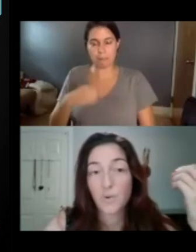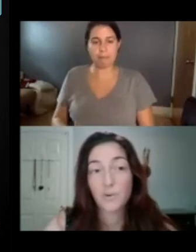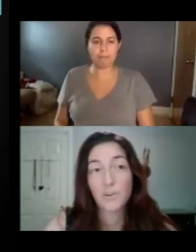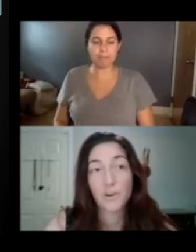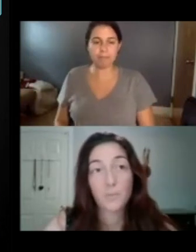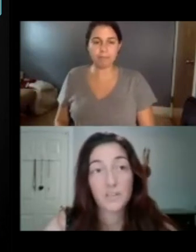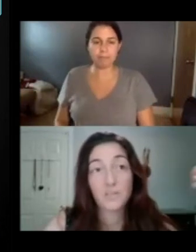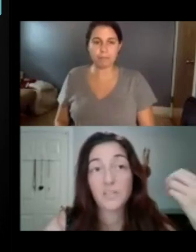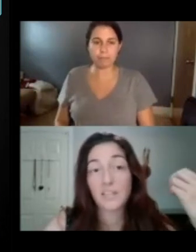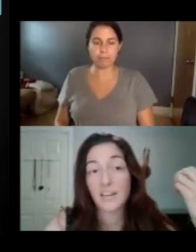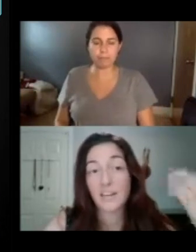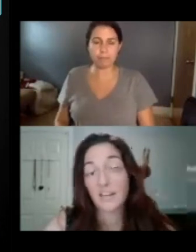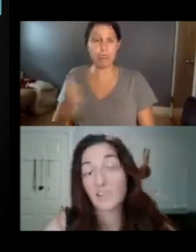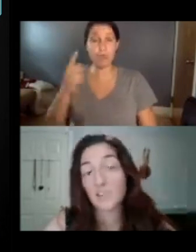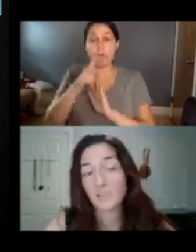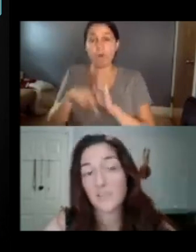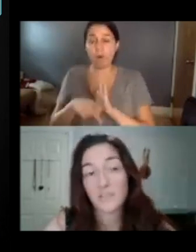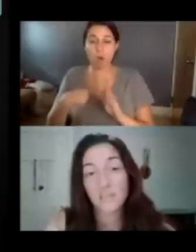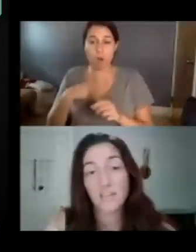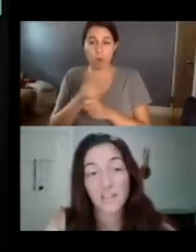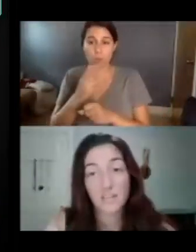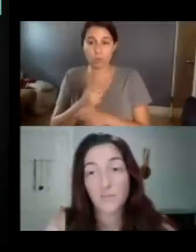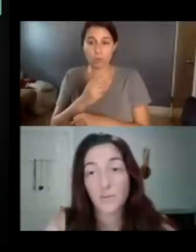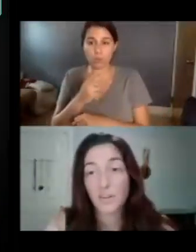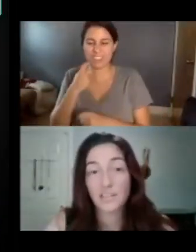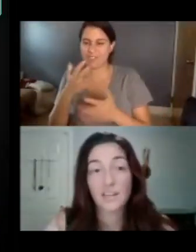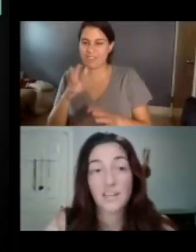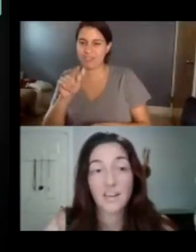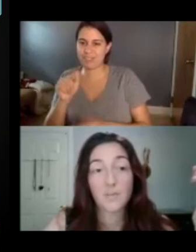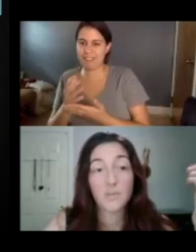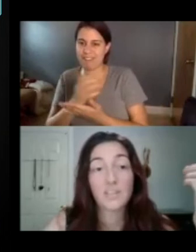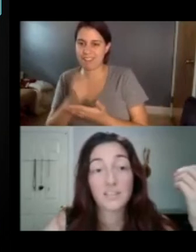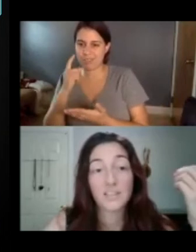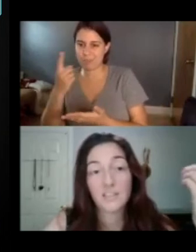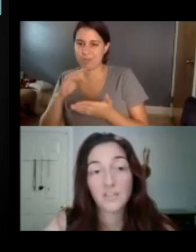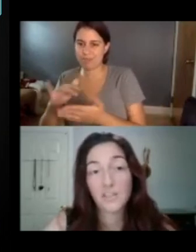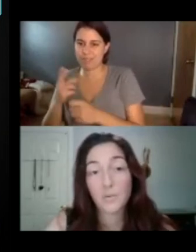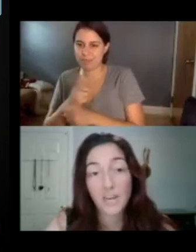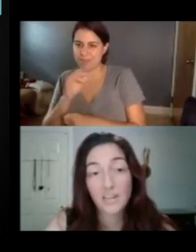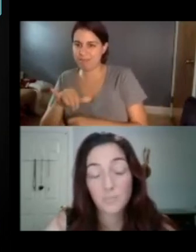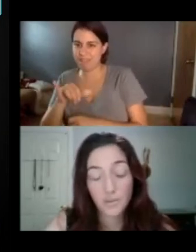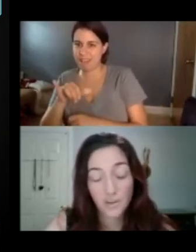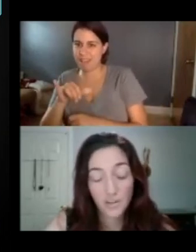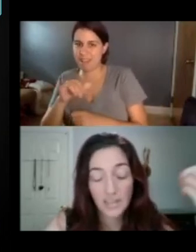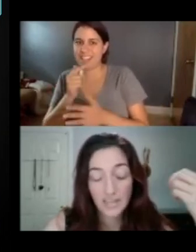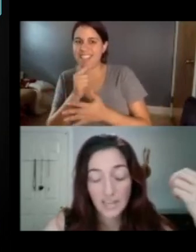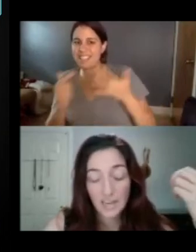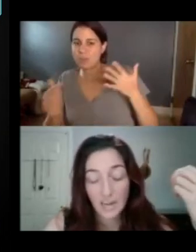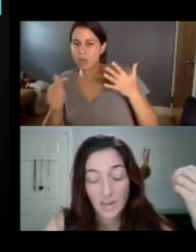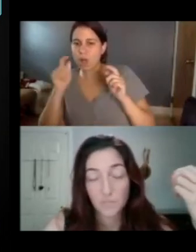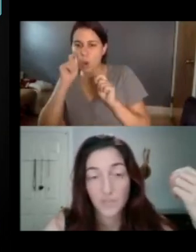So one protocol we use, and that I just finished data collection for a study using this serial awakenings